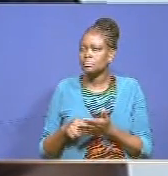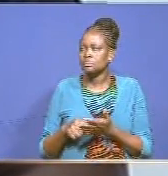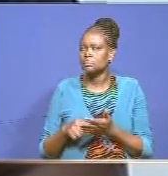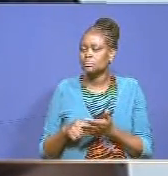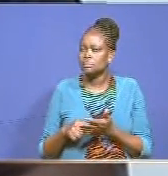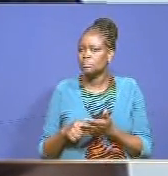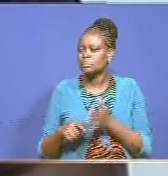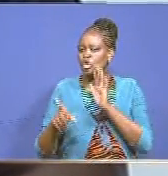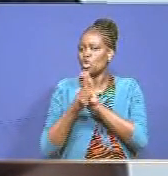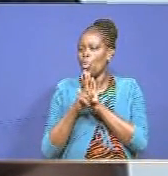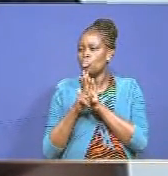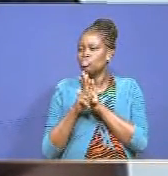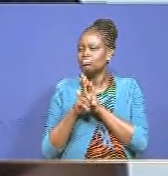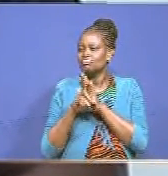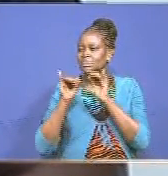law. And